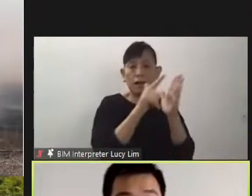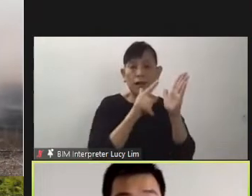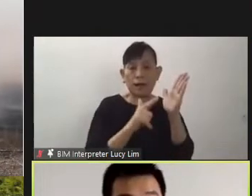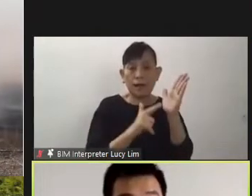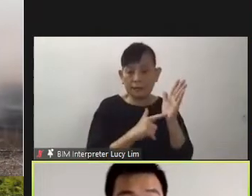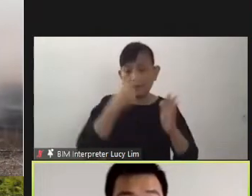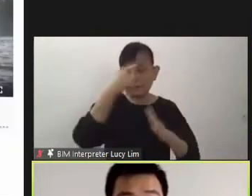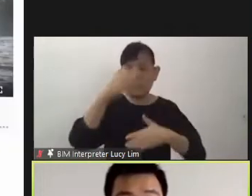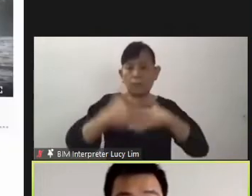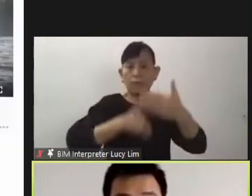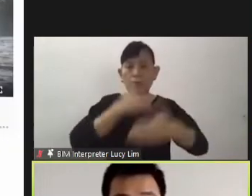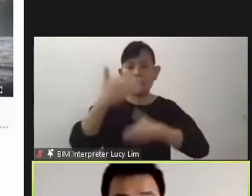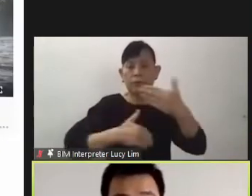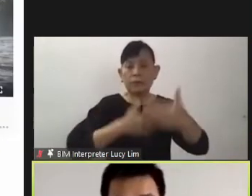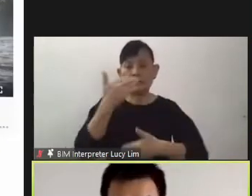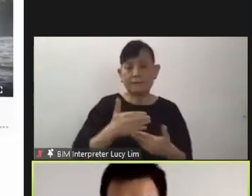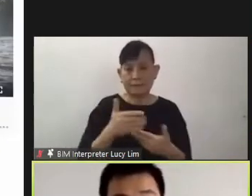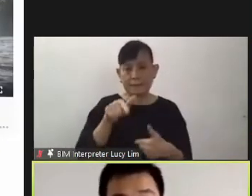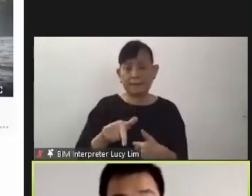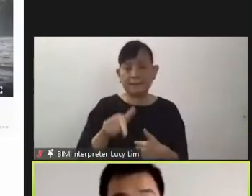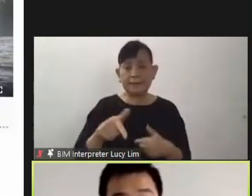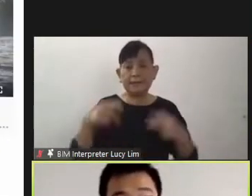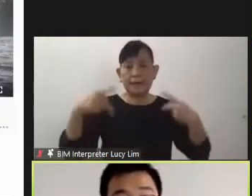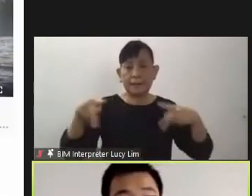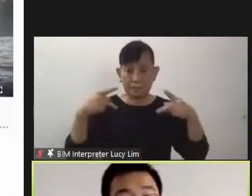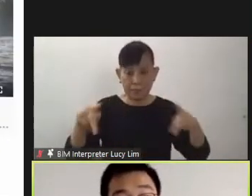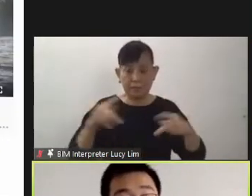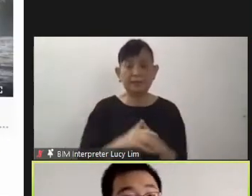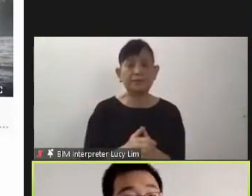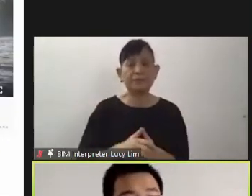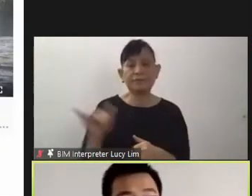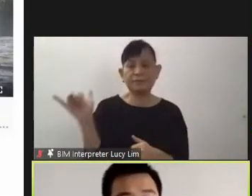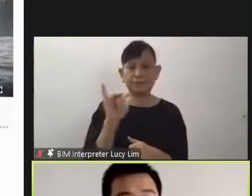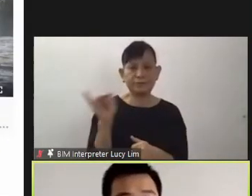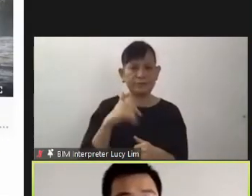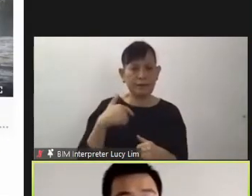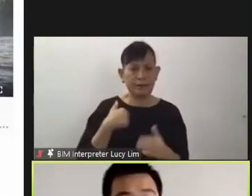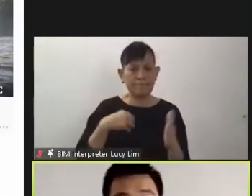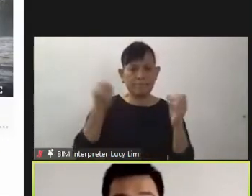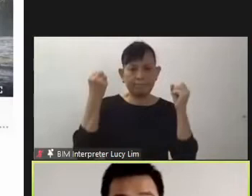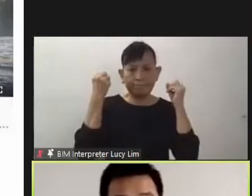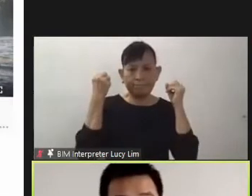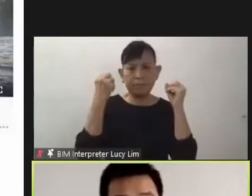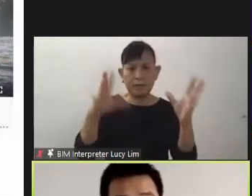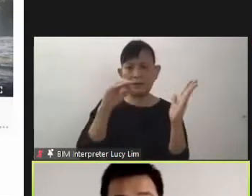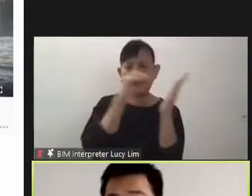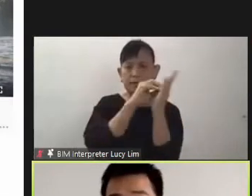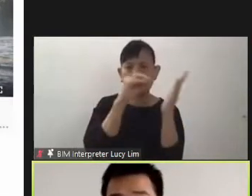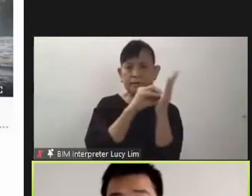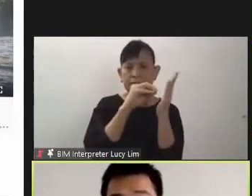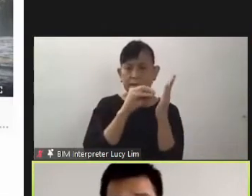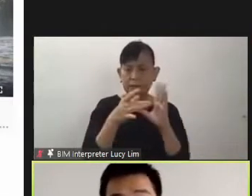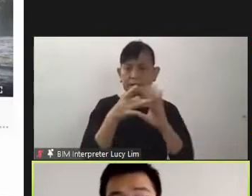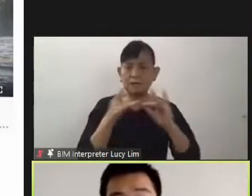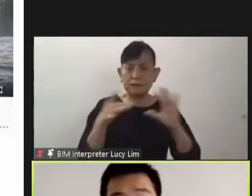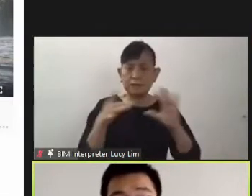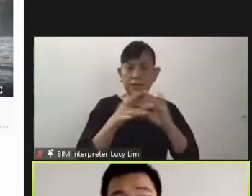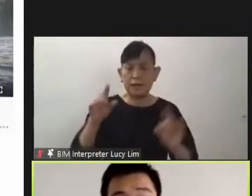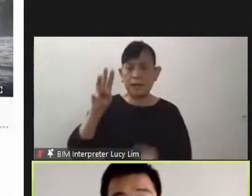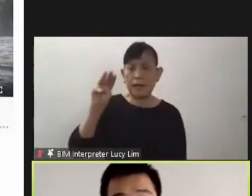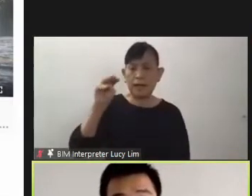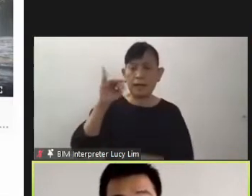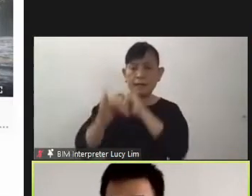all this plastic waste. So at the same time, there are lots of documentary or like international media came to